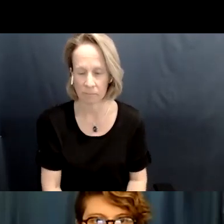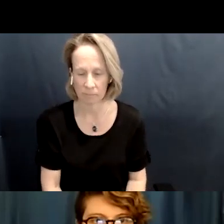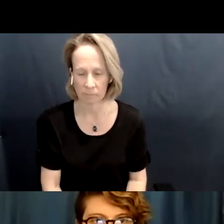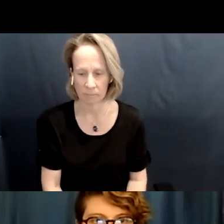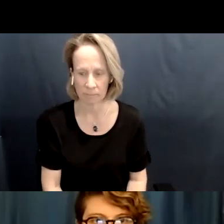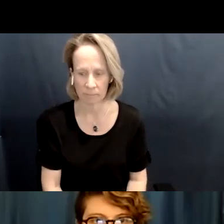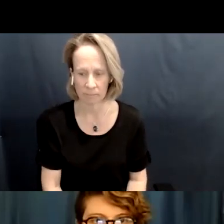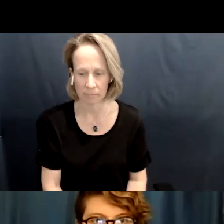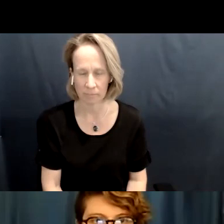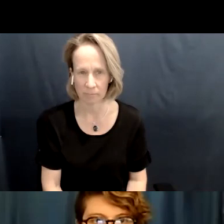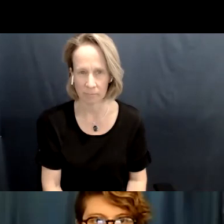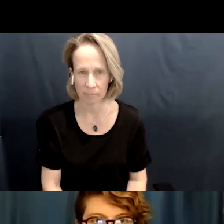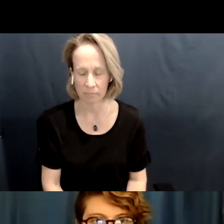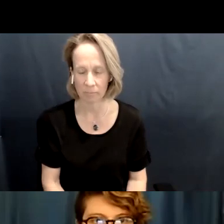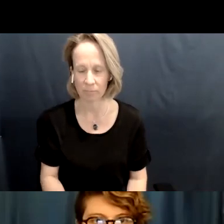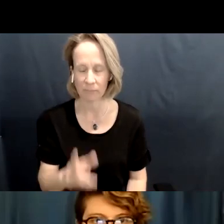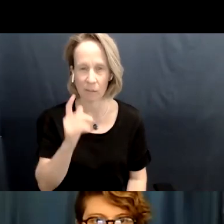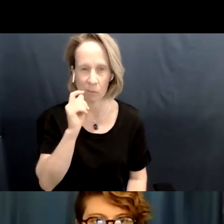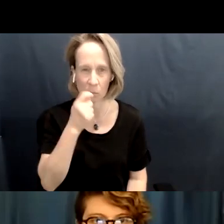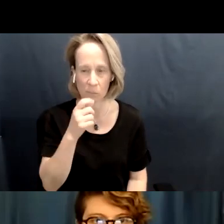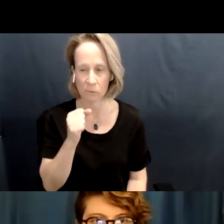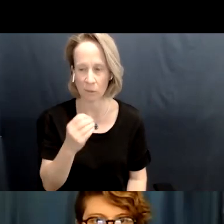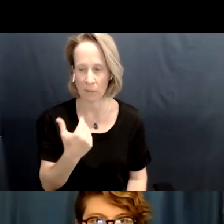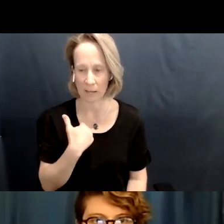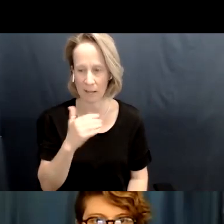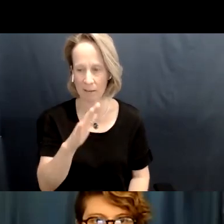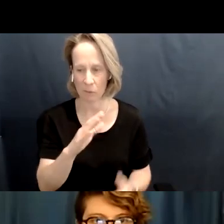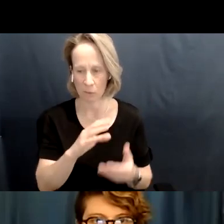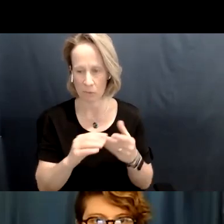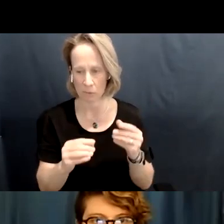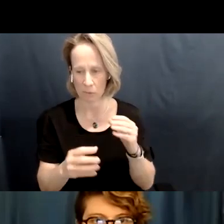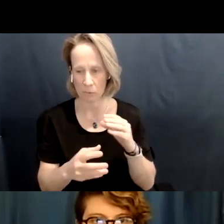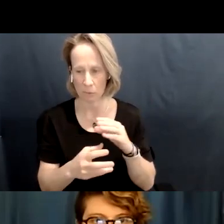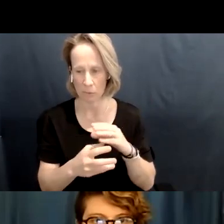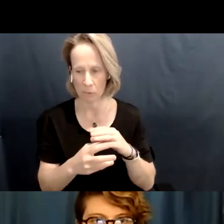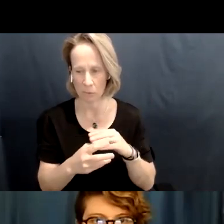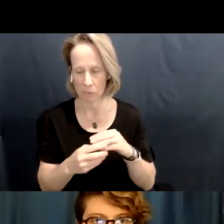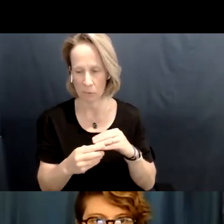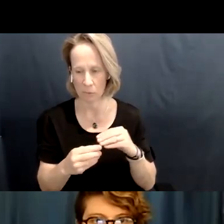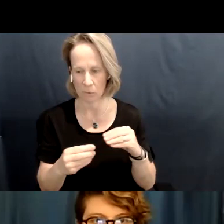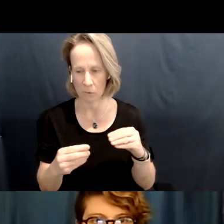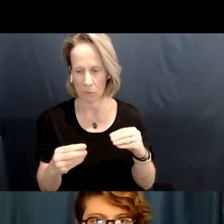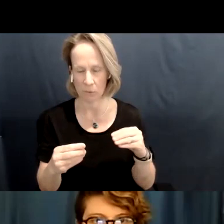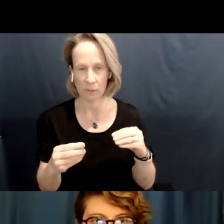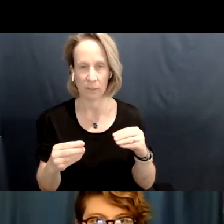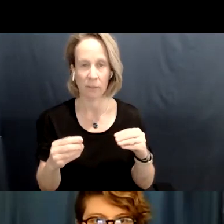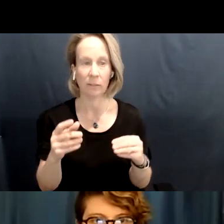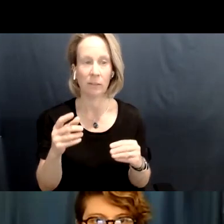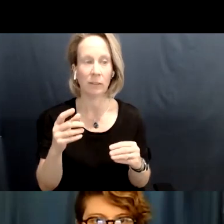Okay, cool. So kind of have your story ready to share. I'm going to go ahead and figure out breakout